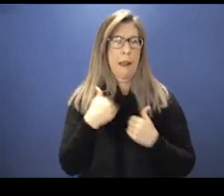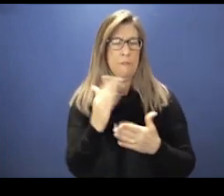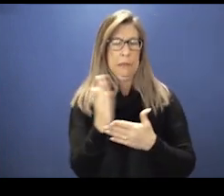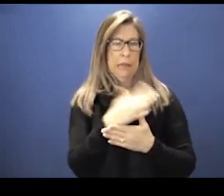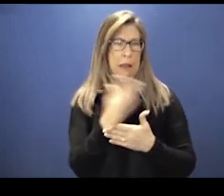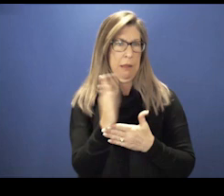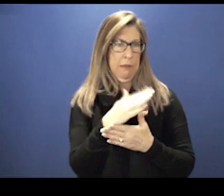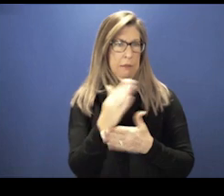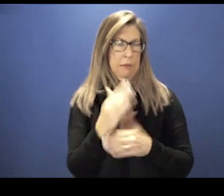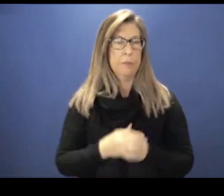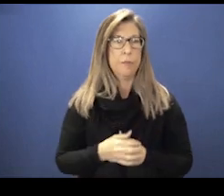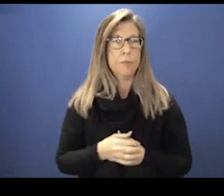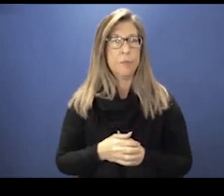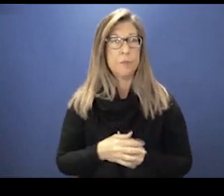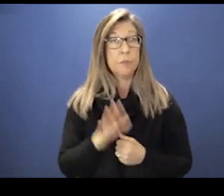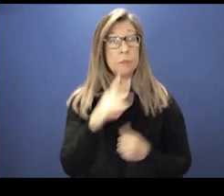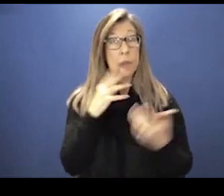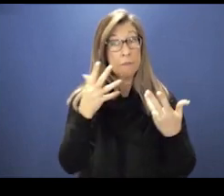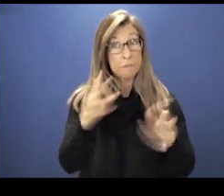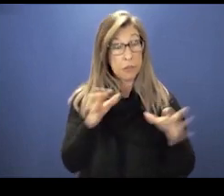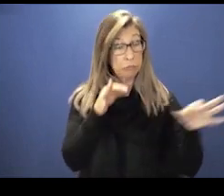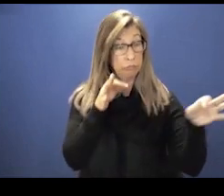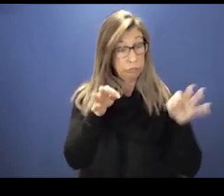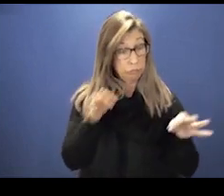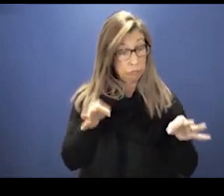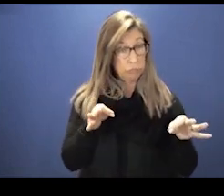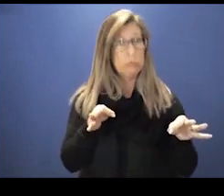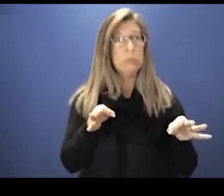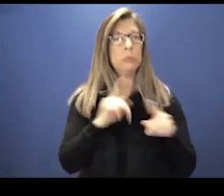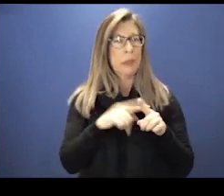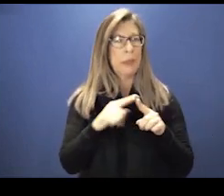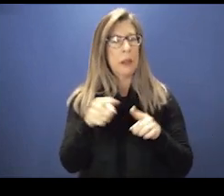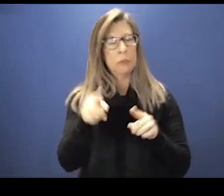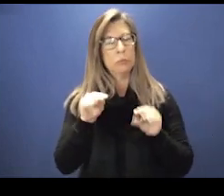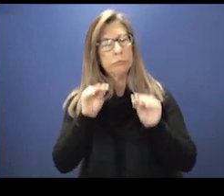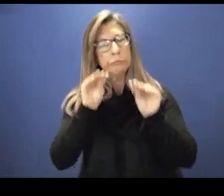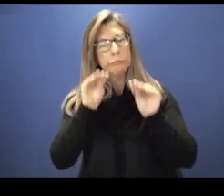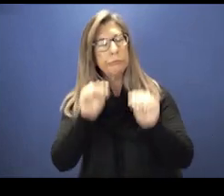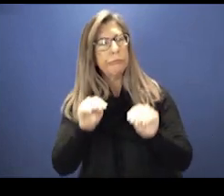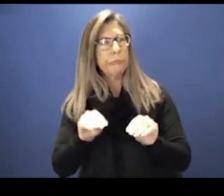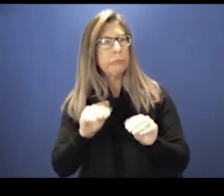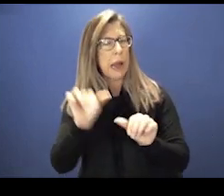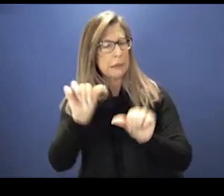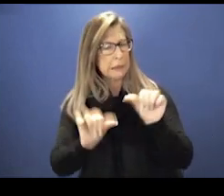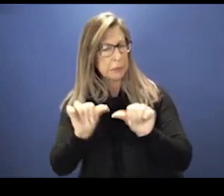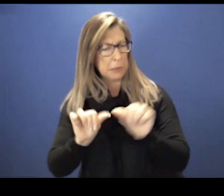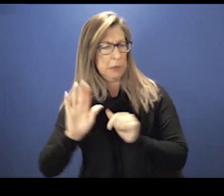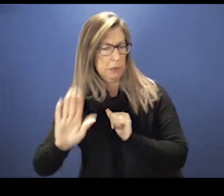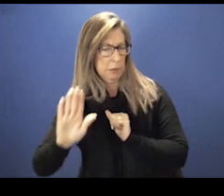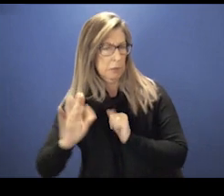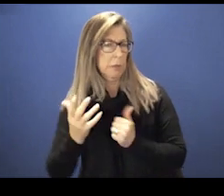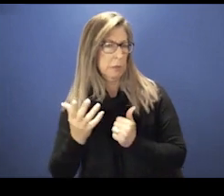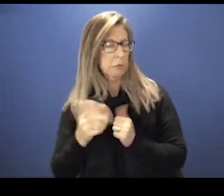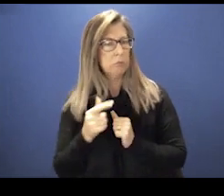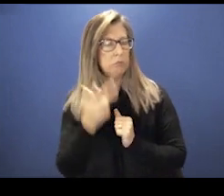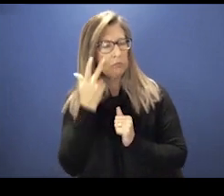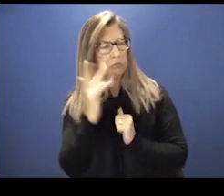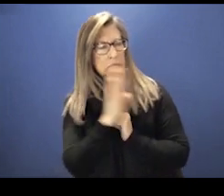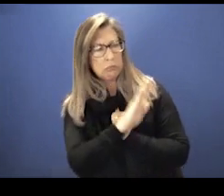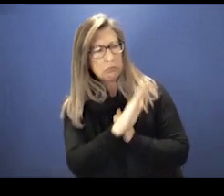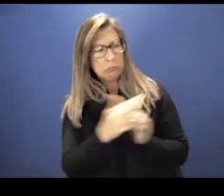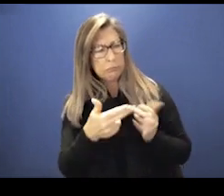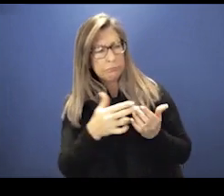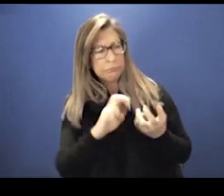After providing the details about your patient, you will be asked to offer an assessment about their level of impairment and the level